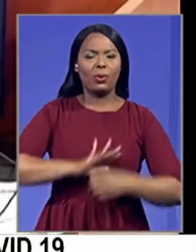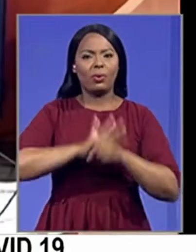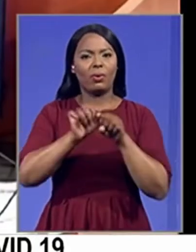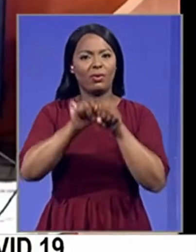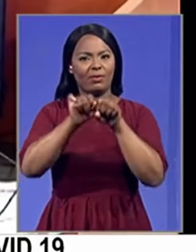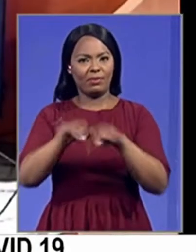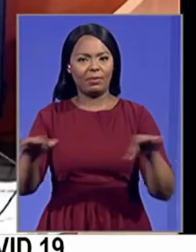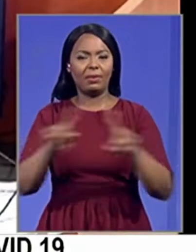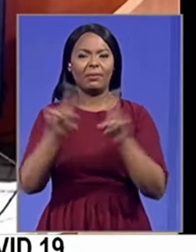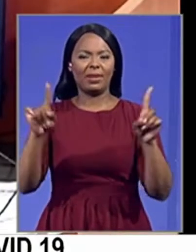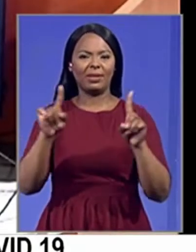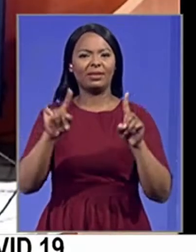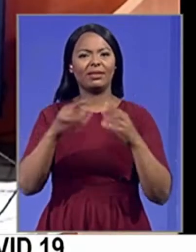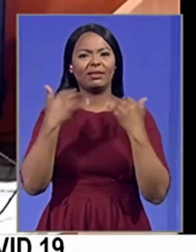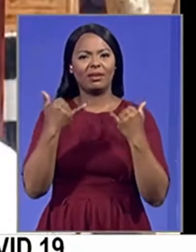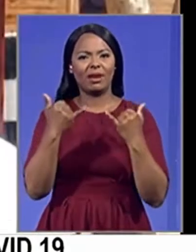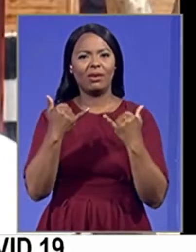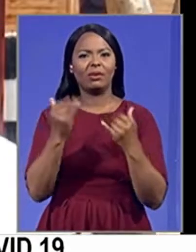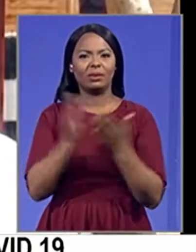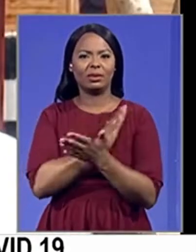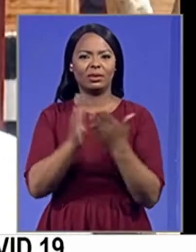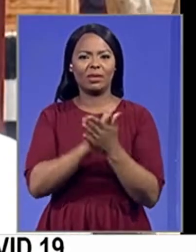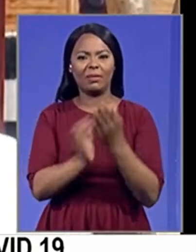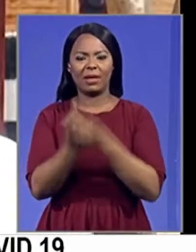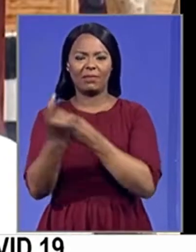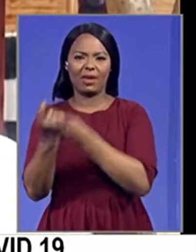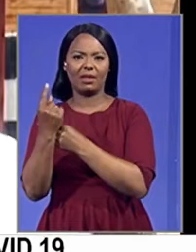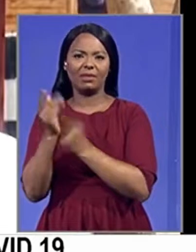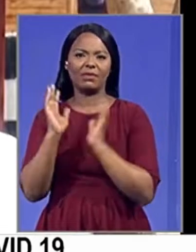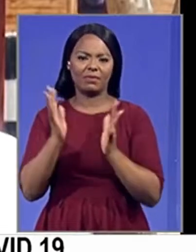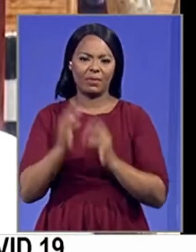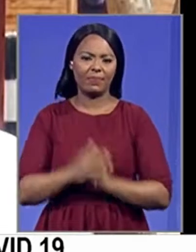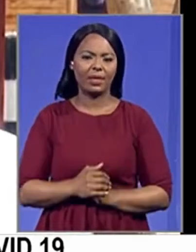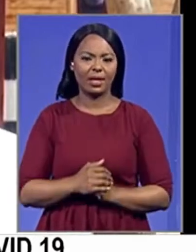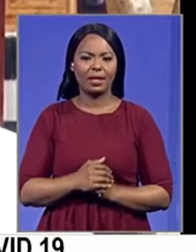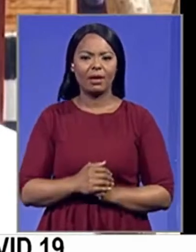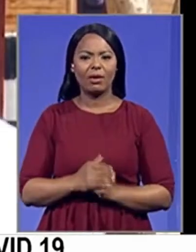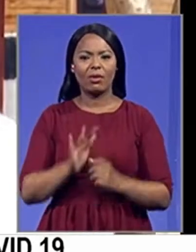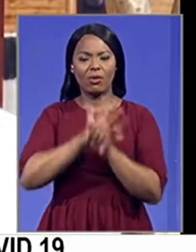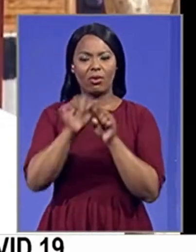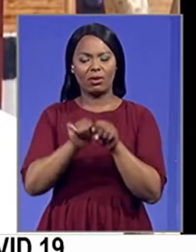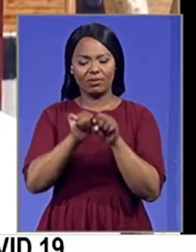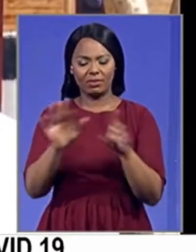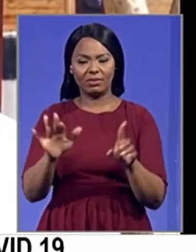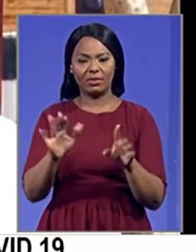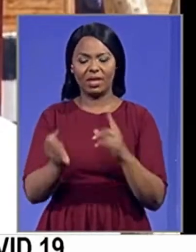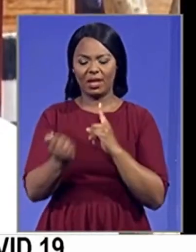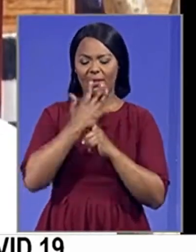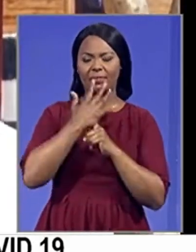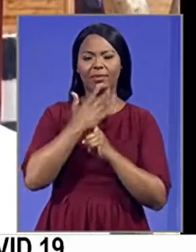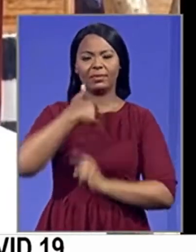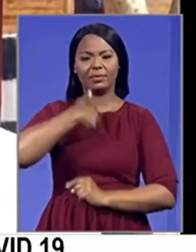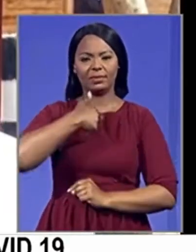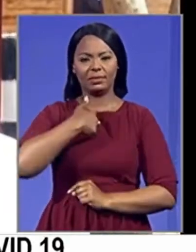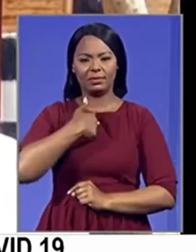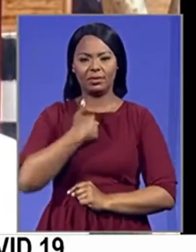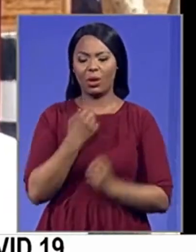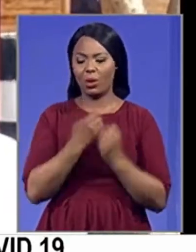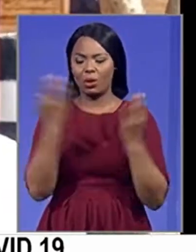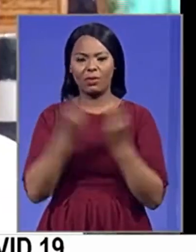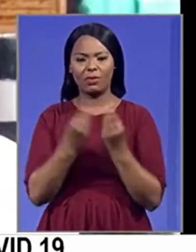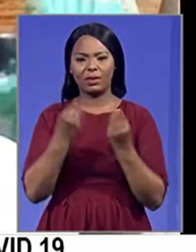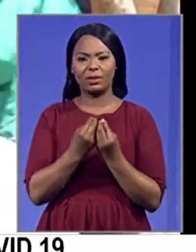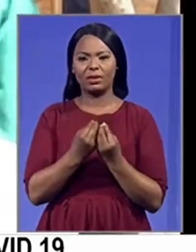go tsana le ditlamorago tša bolwetši bjo. COVID-19 affectile haholo bane ne ke sa tsebe le hore ne ke sa kgone ho etsa dintho tse ngata ka